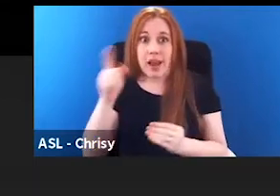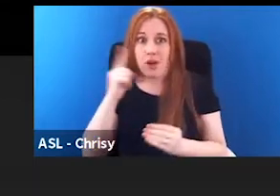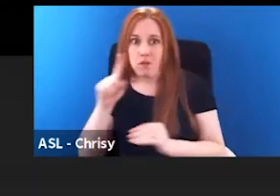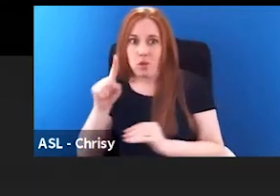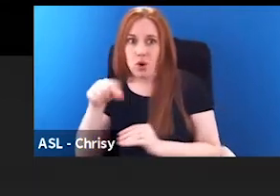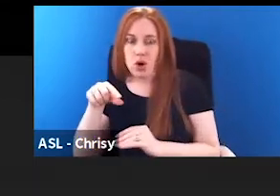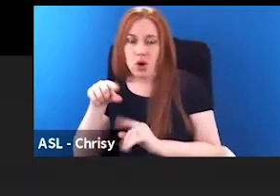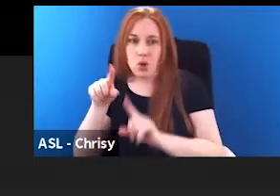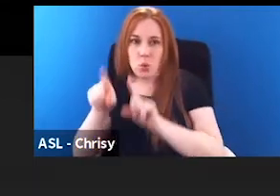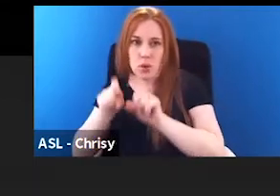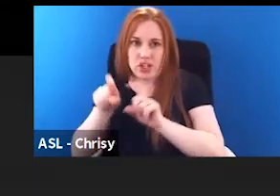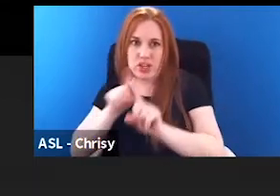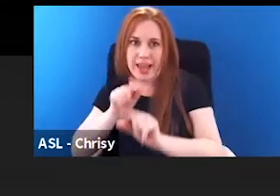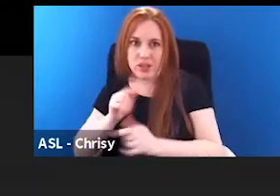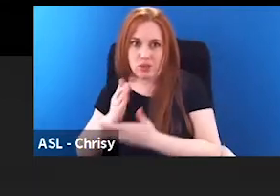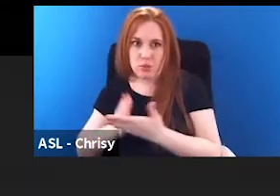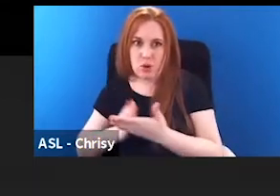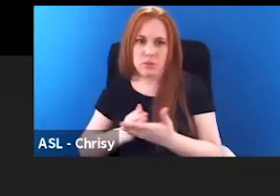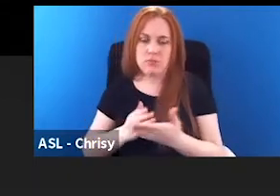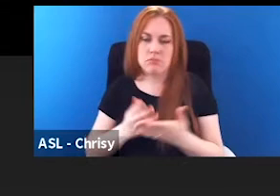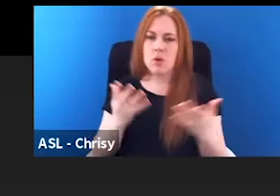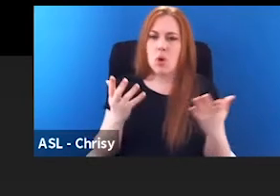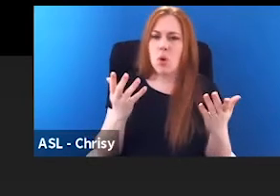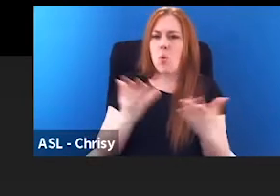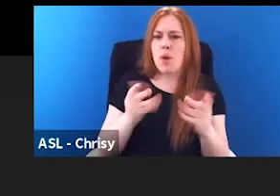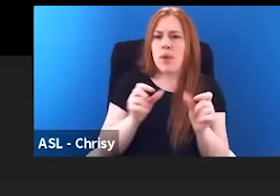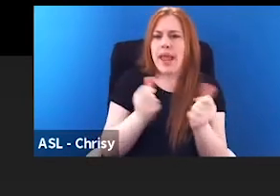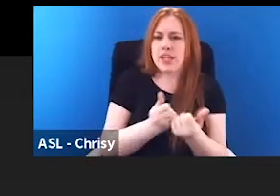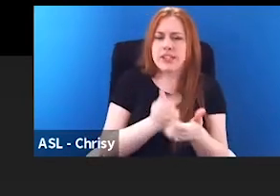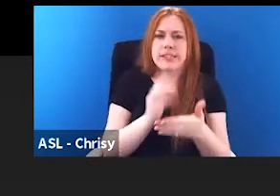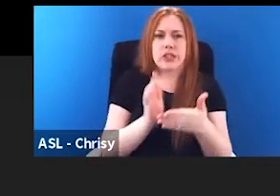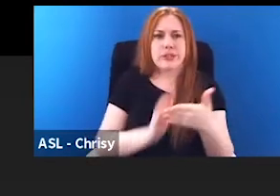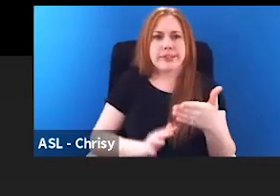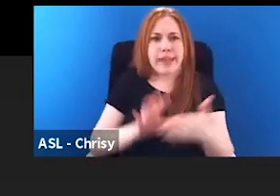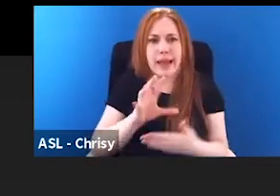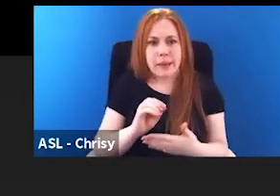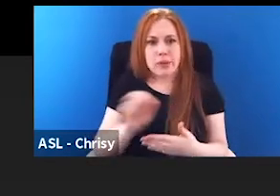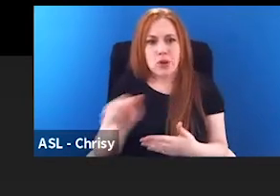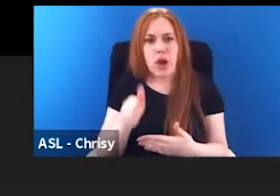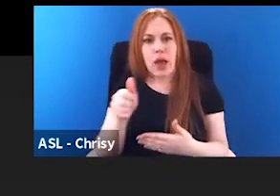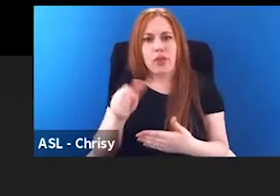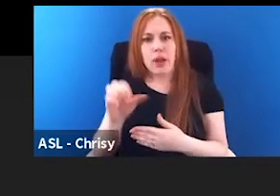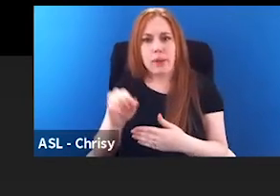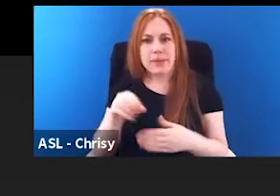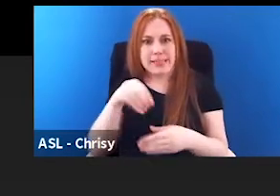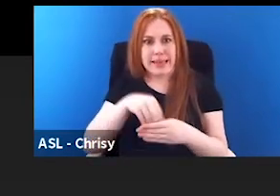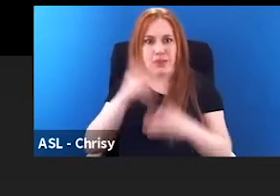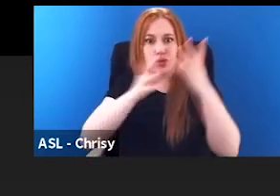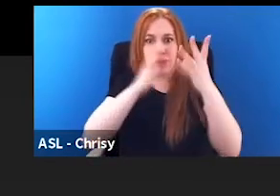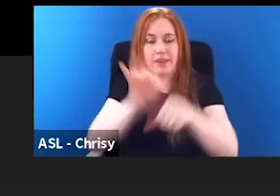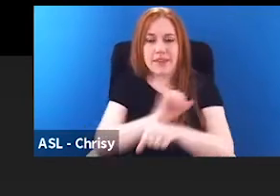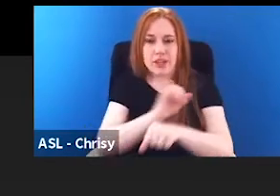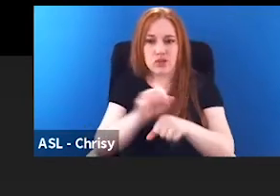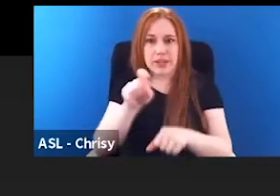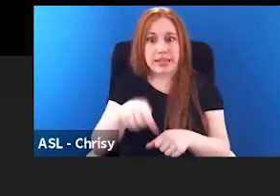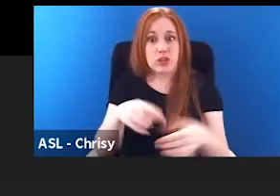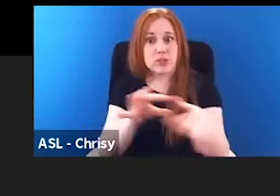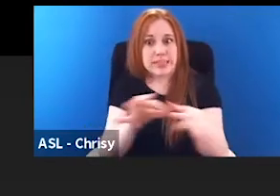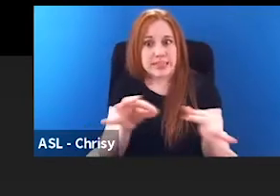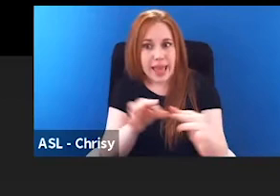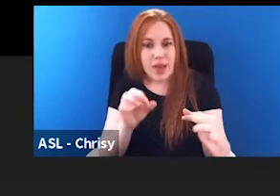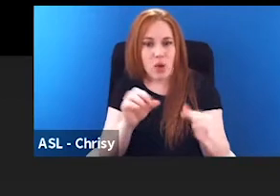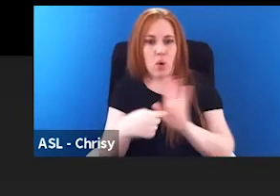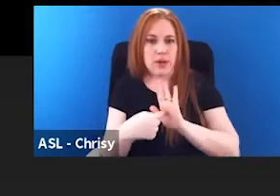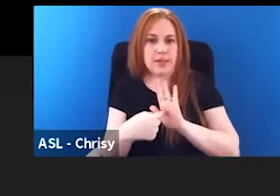session. But what would agencies, design firms, and other companies in the creative industry need to say or exhibit to you, or from